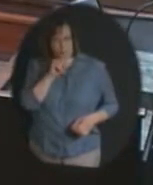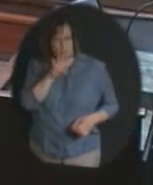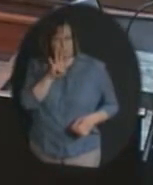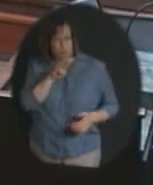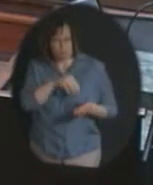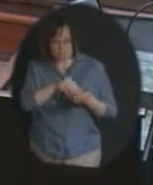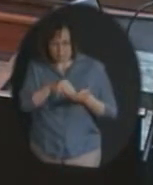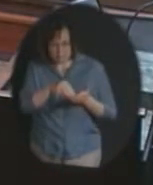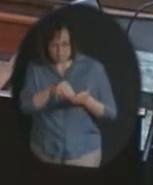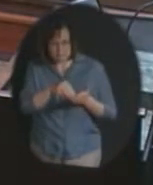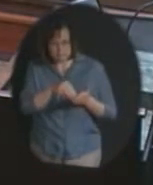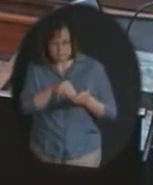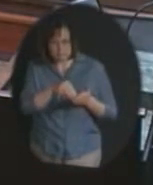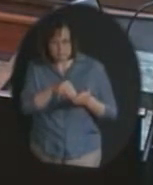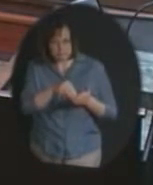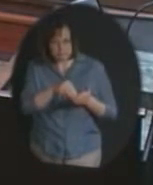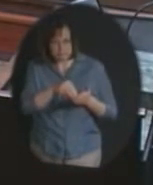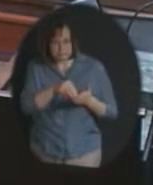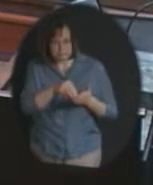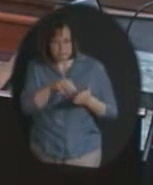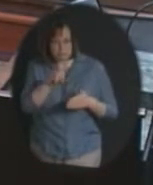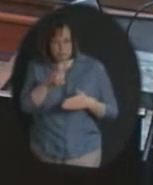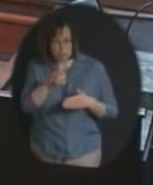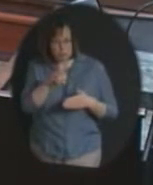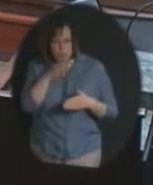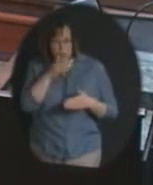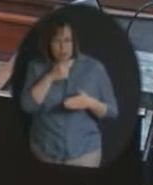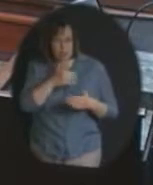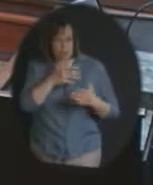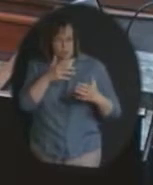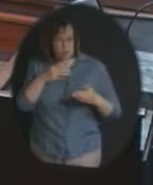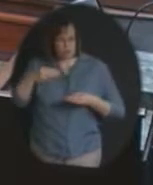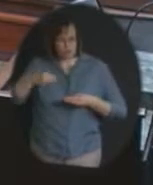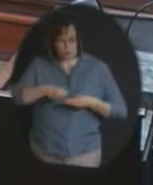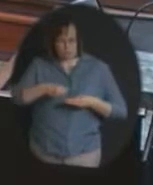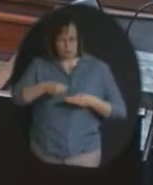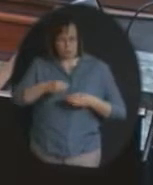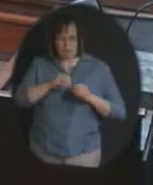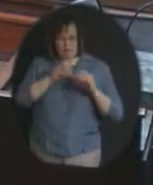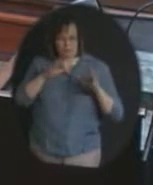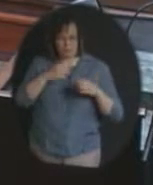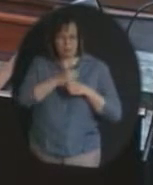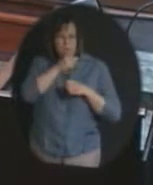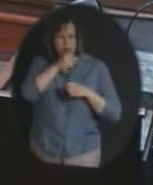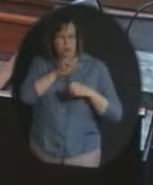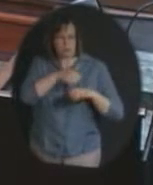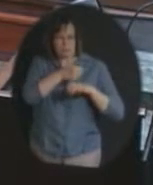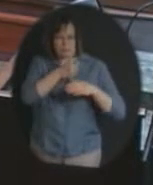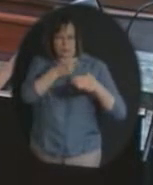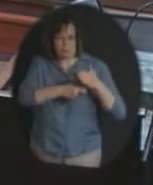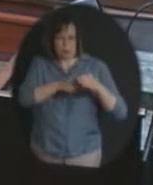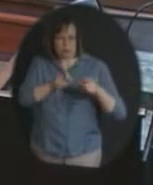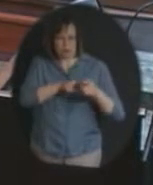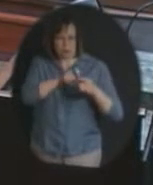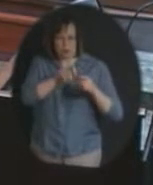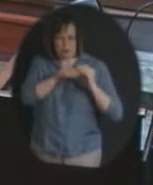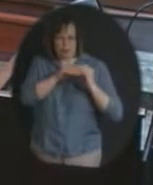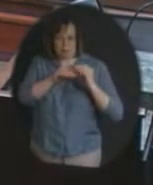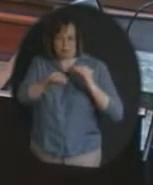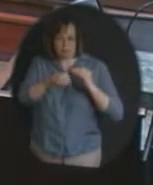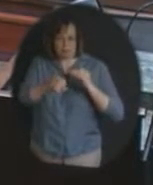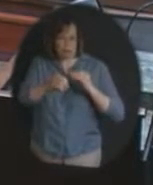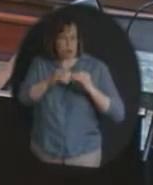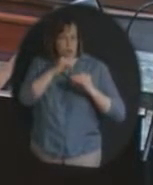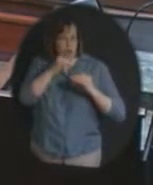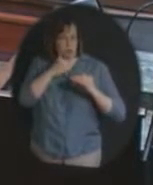$4 million. Yeah. All right. So they give us so much reimbursement, obviously, and so they make sure you set the price at a certain level so that we